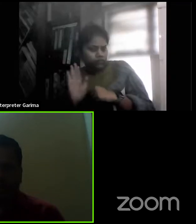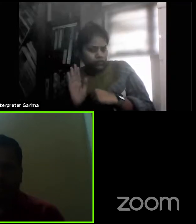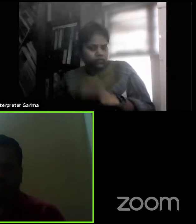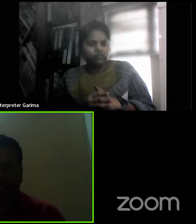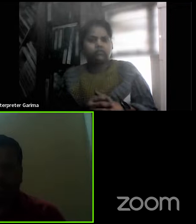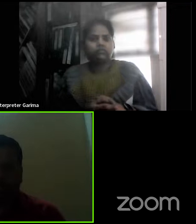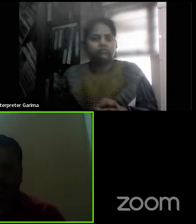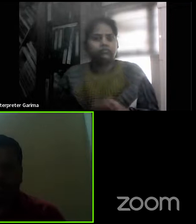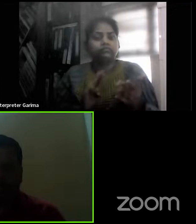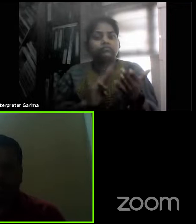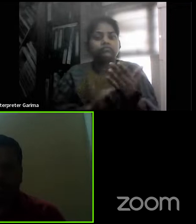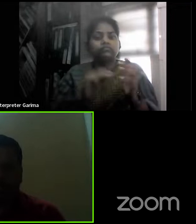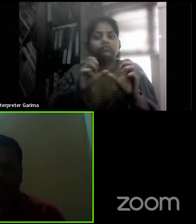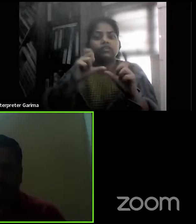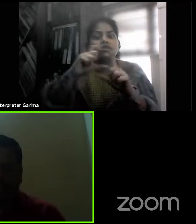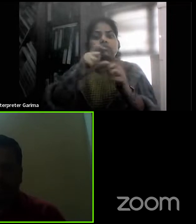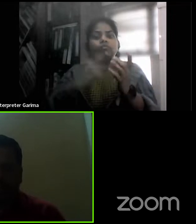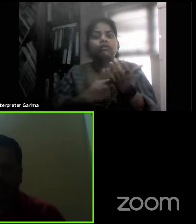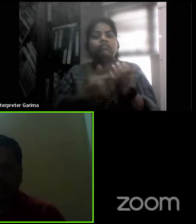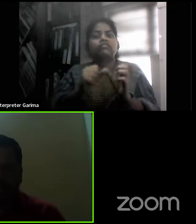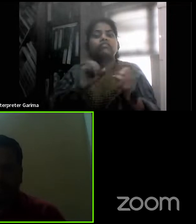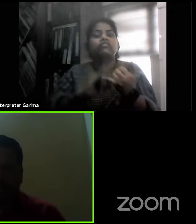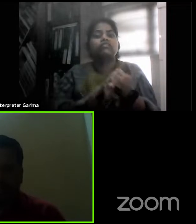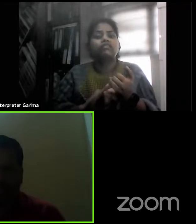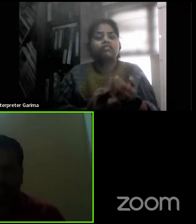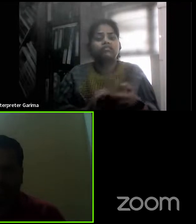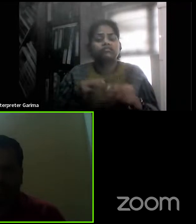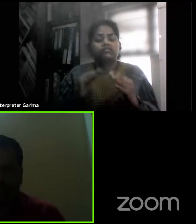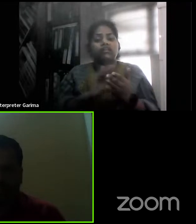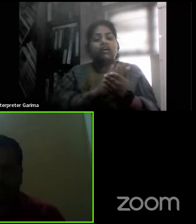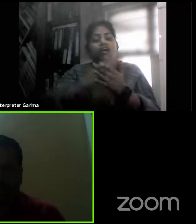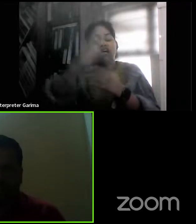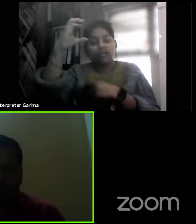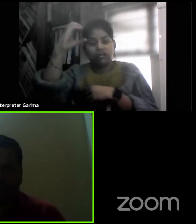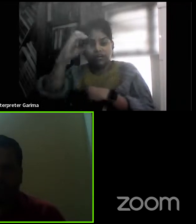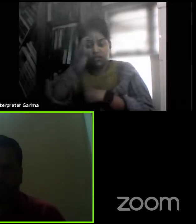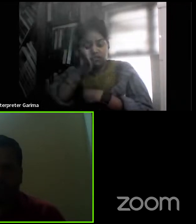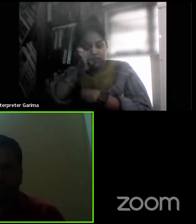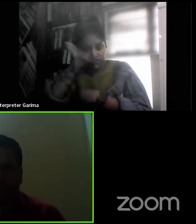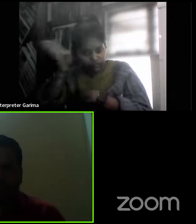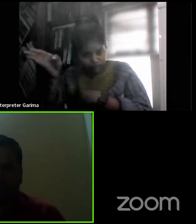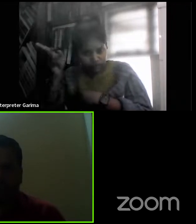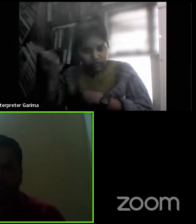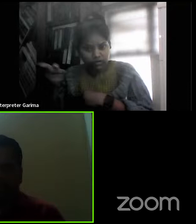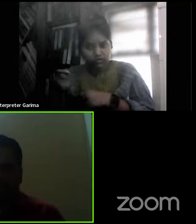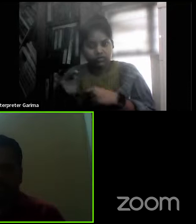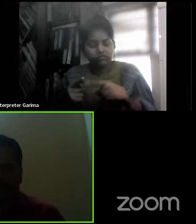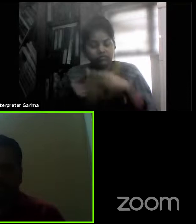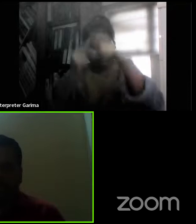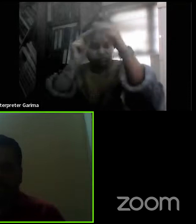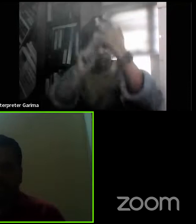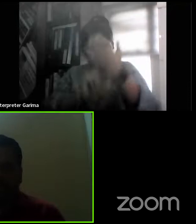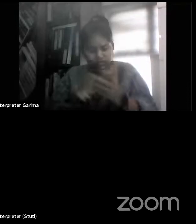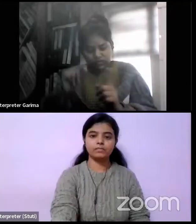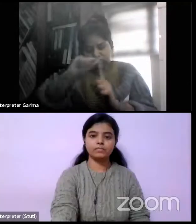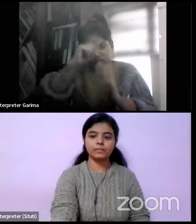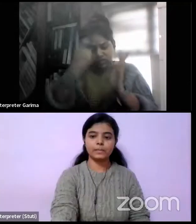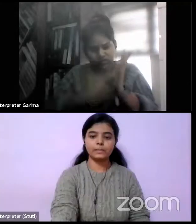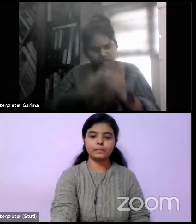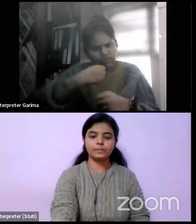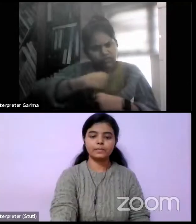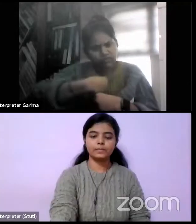Court, particularly demanding or rather instructing the Tamil Nadu government to frame a policy